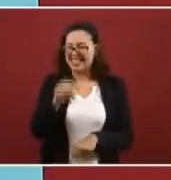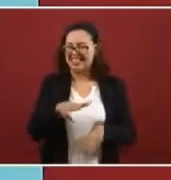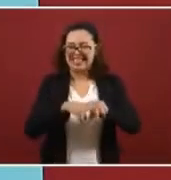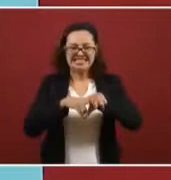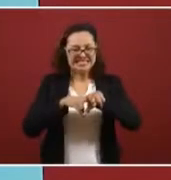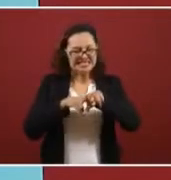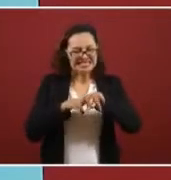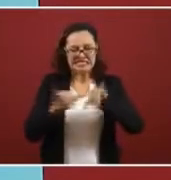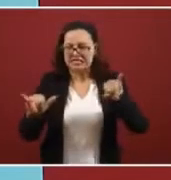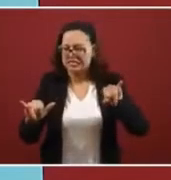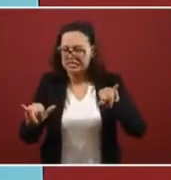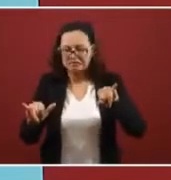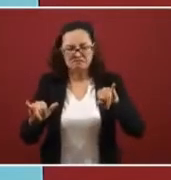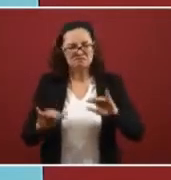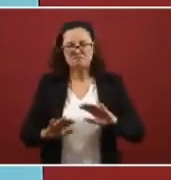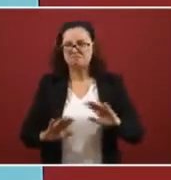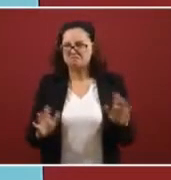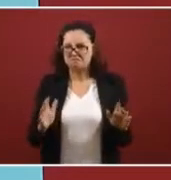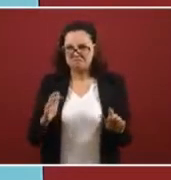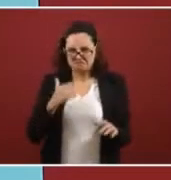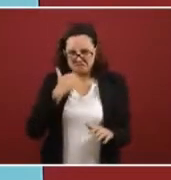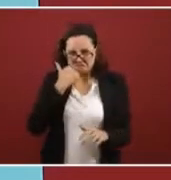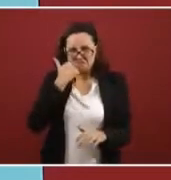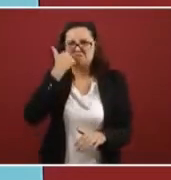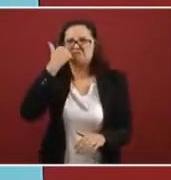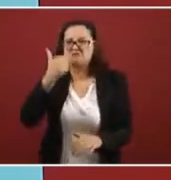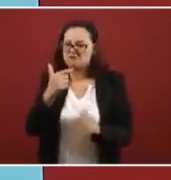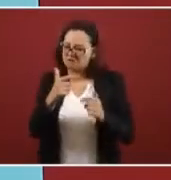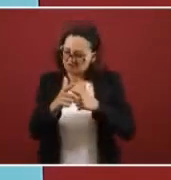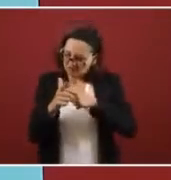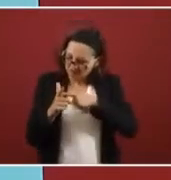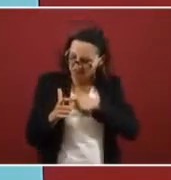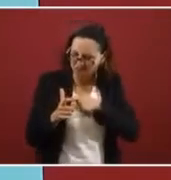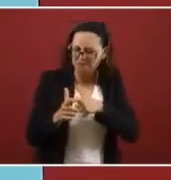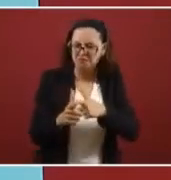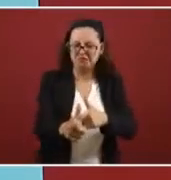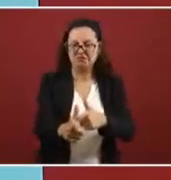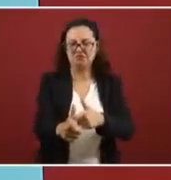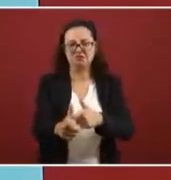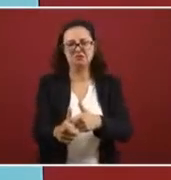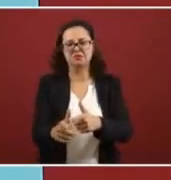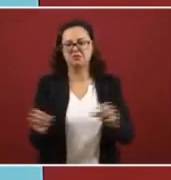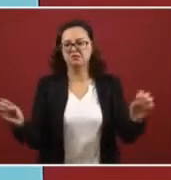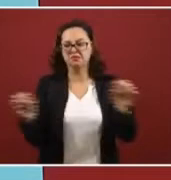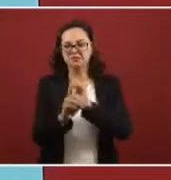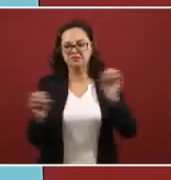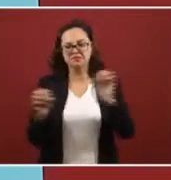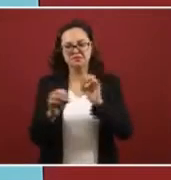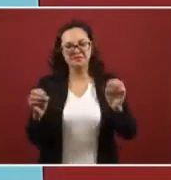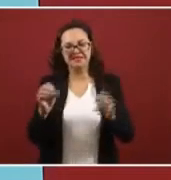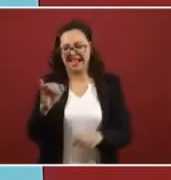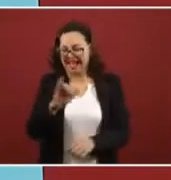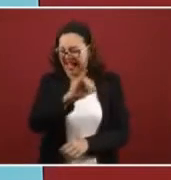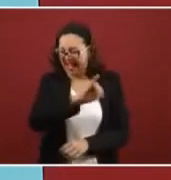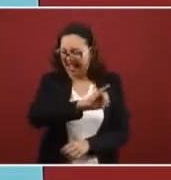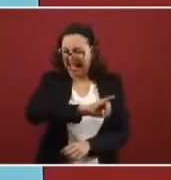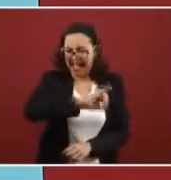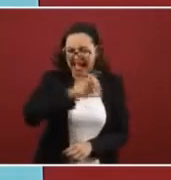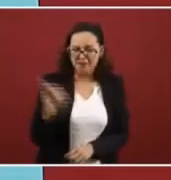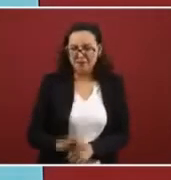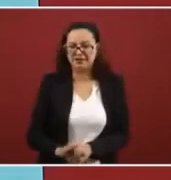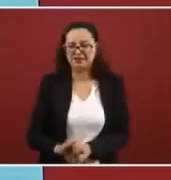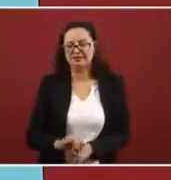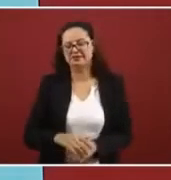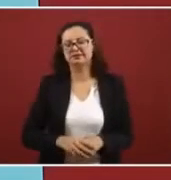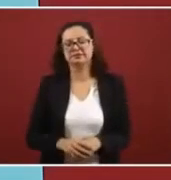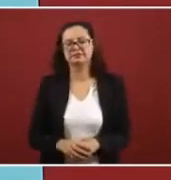no circumstances, would I attempt to put myself in charge of,